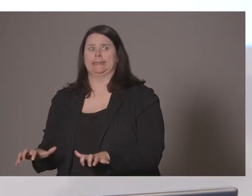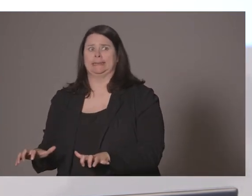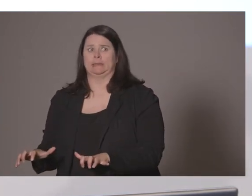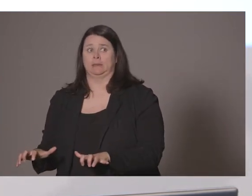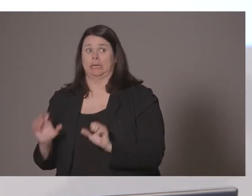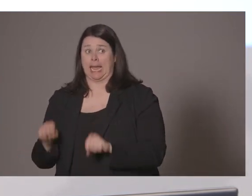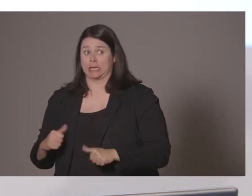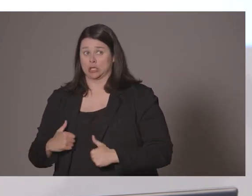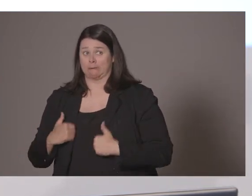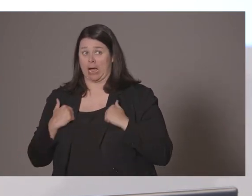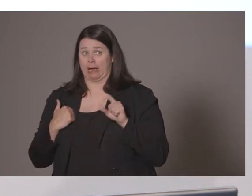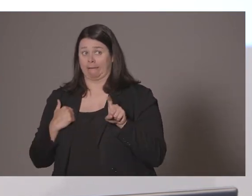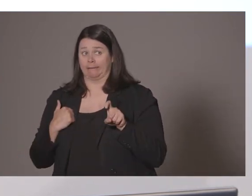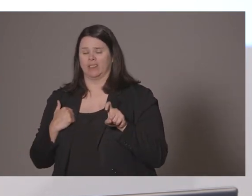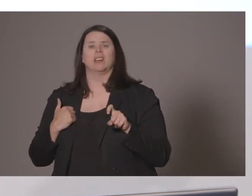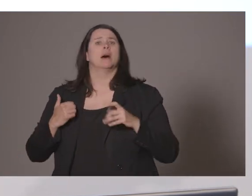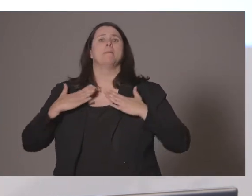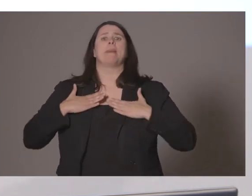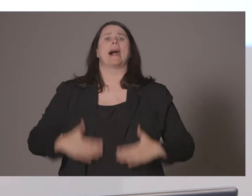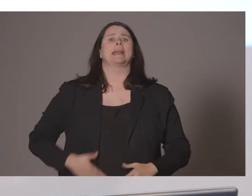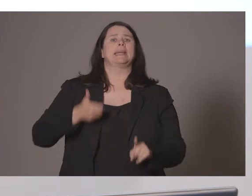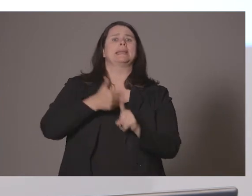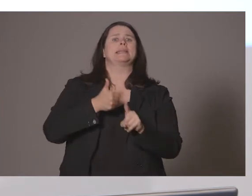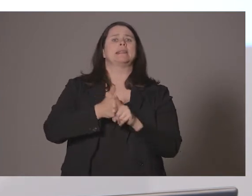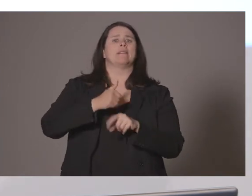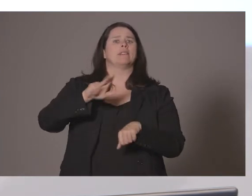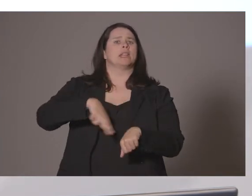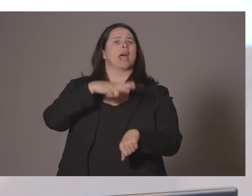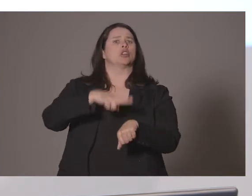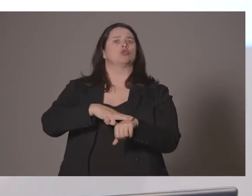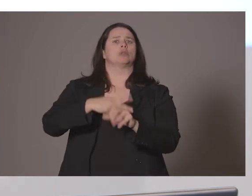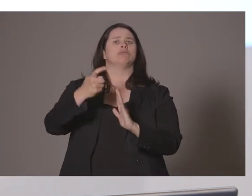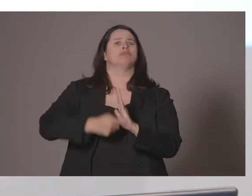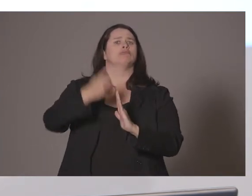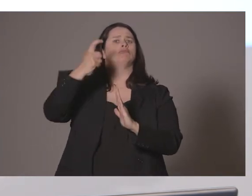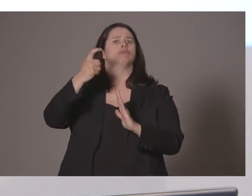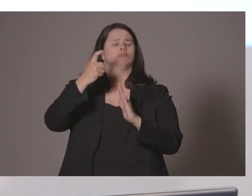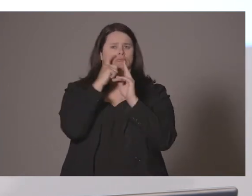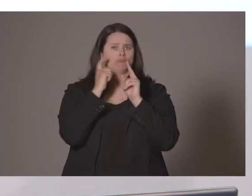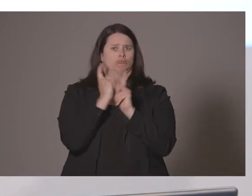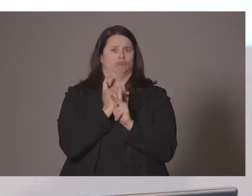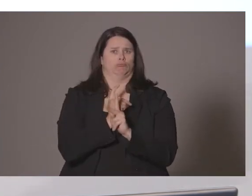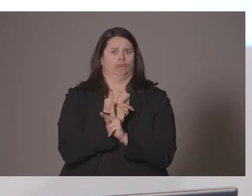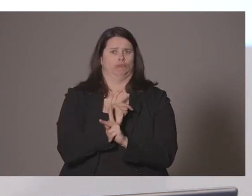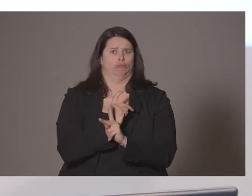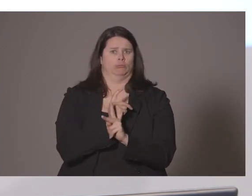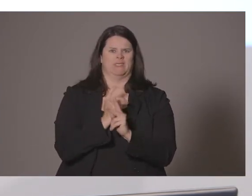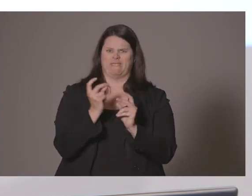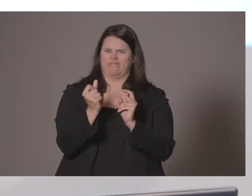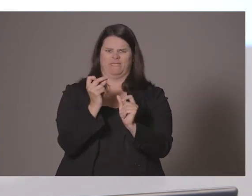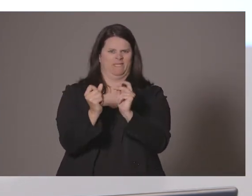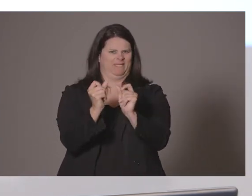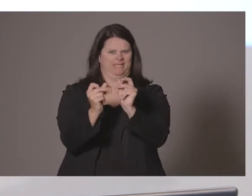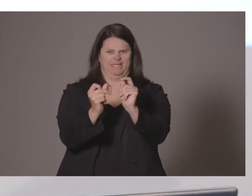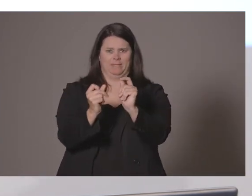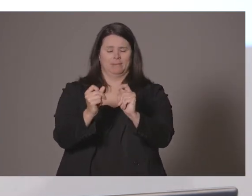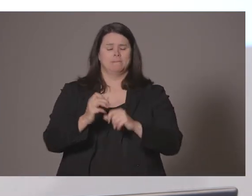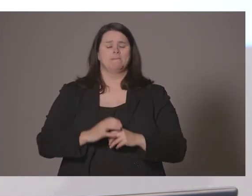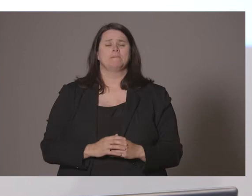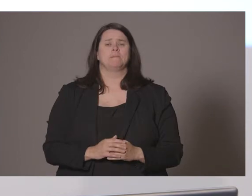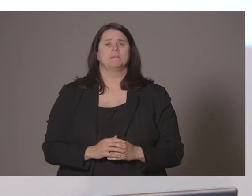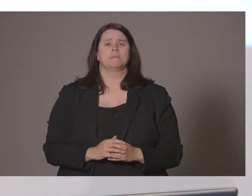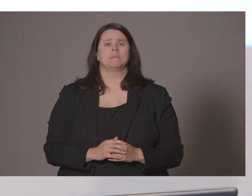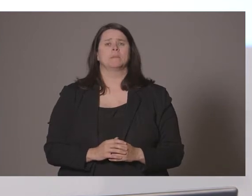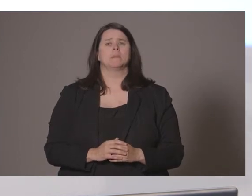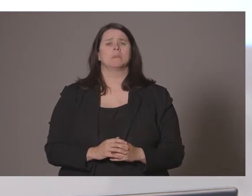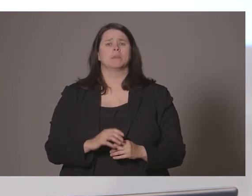and survive? And in a wild animal environment, we have a lot of